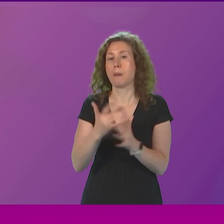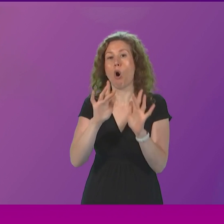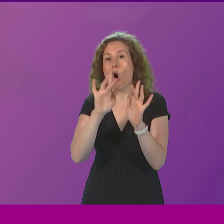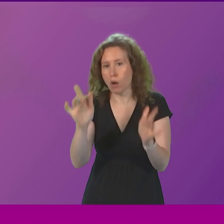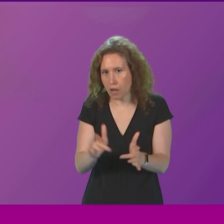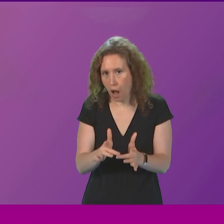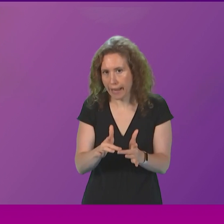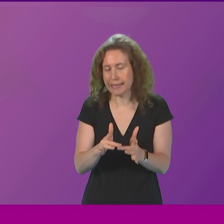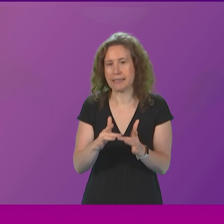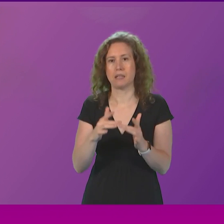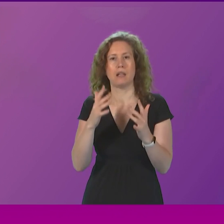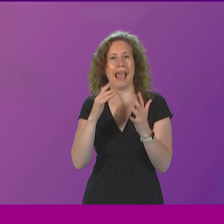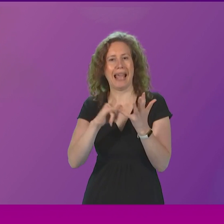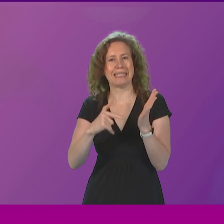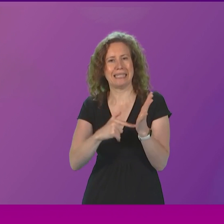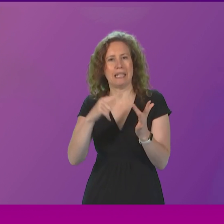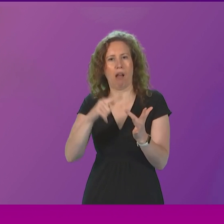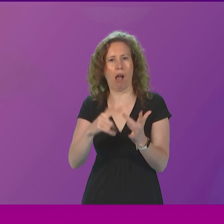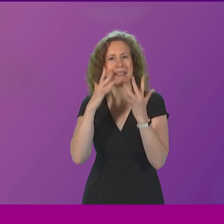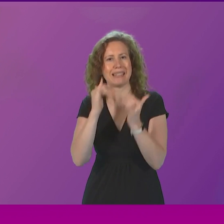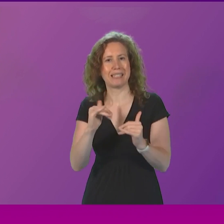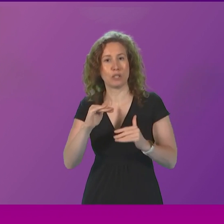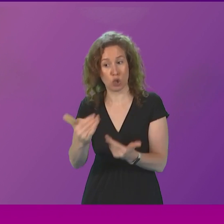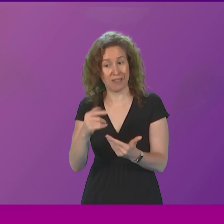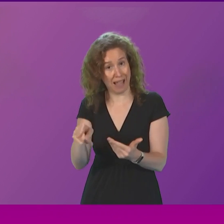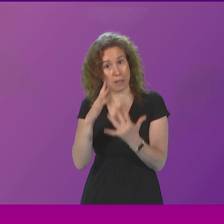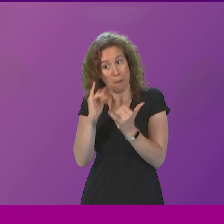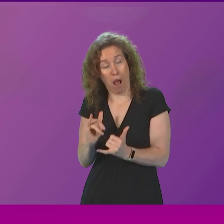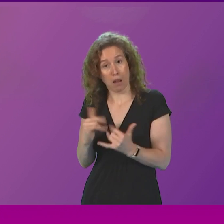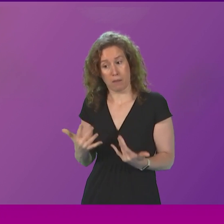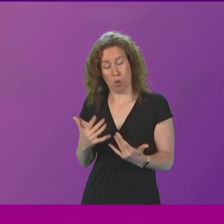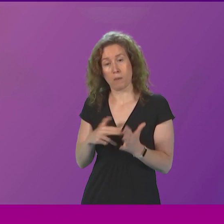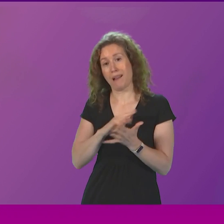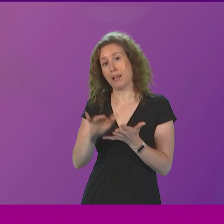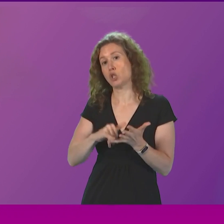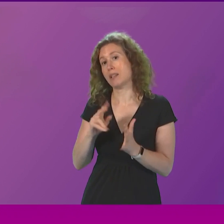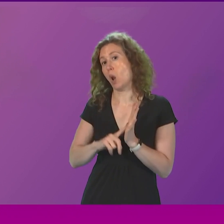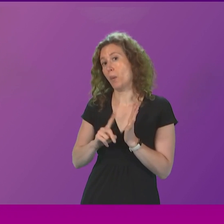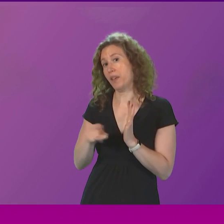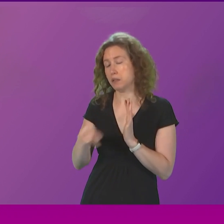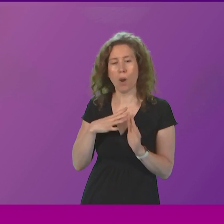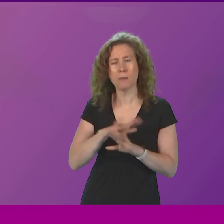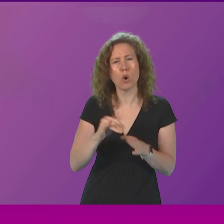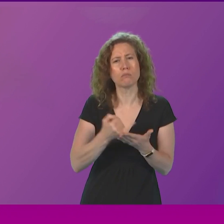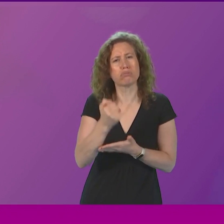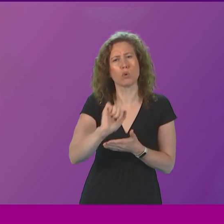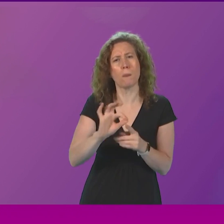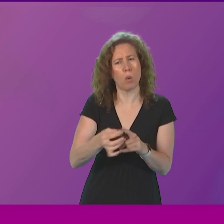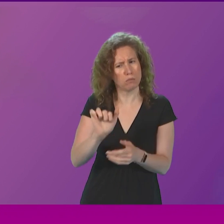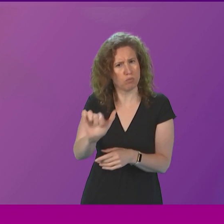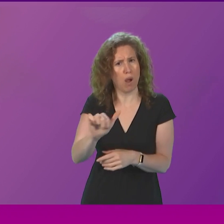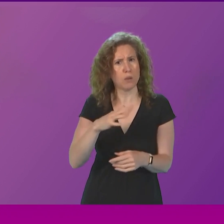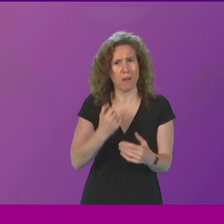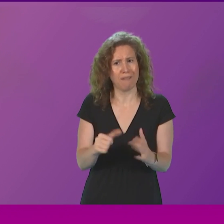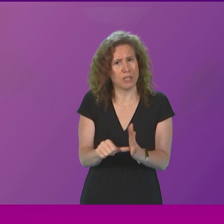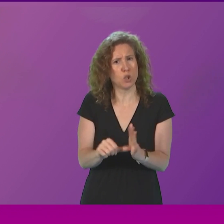STI testing service, a pilot project that's currently underway in NHS Lothian. So I'm not denying the points that Sandhya Skohani is making. I think